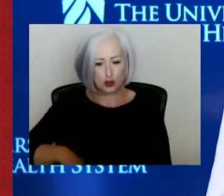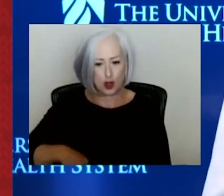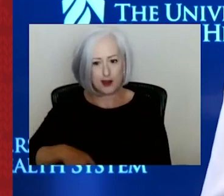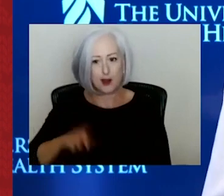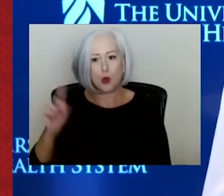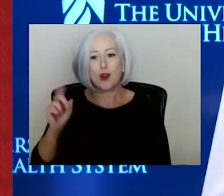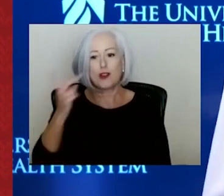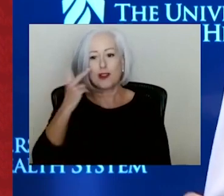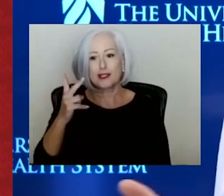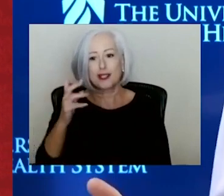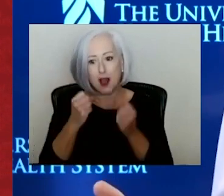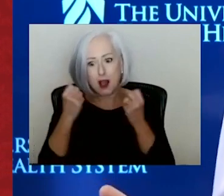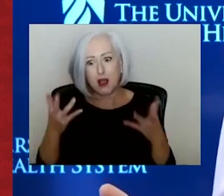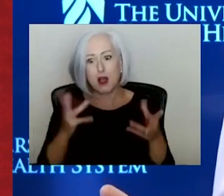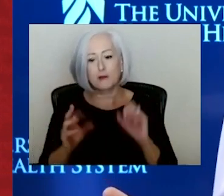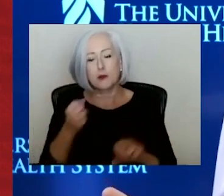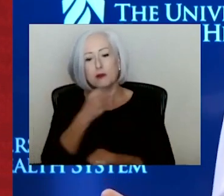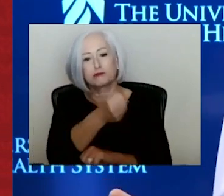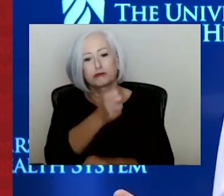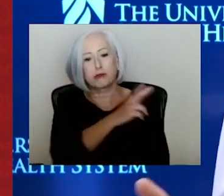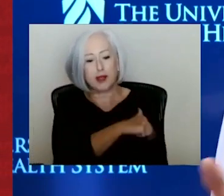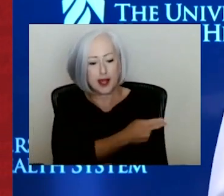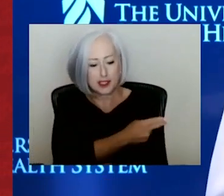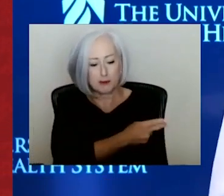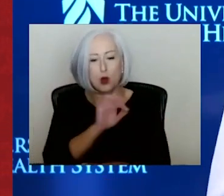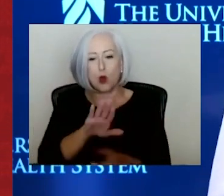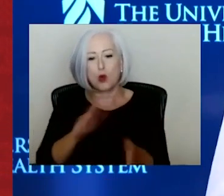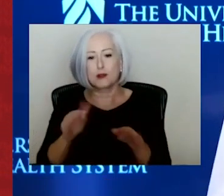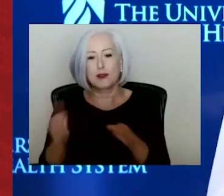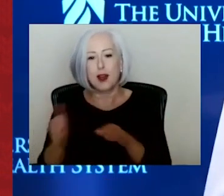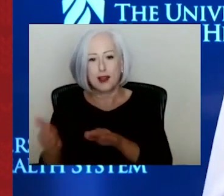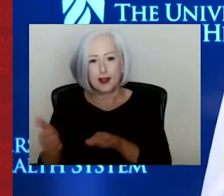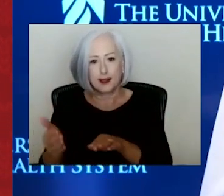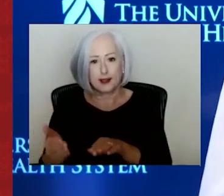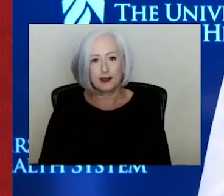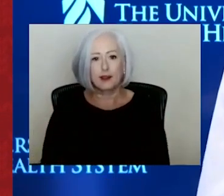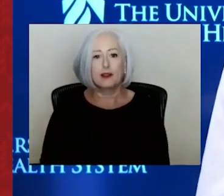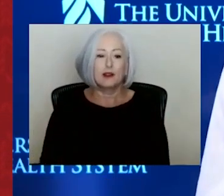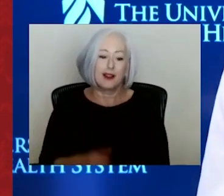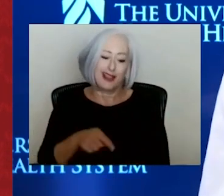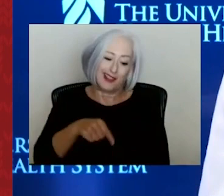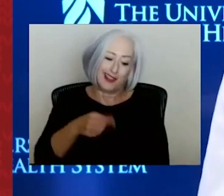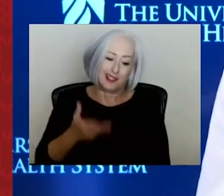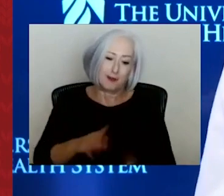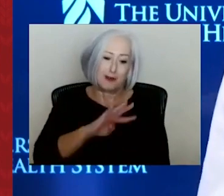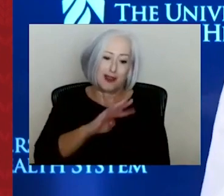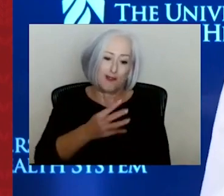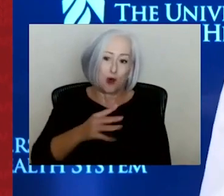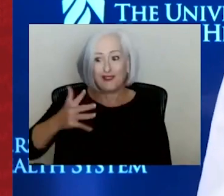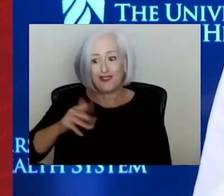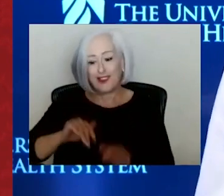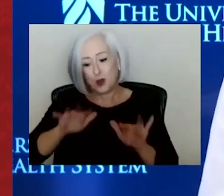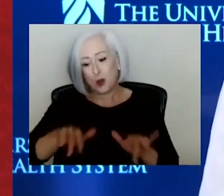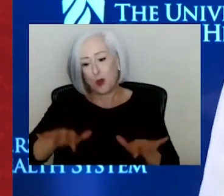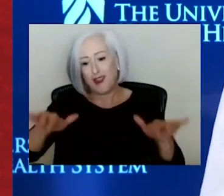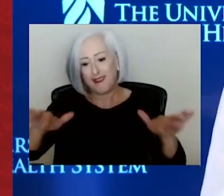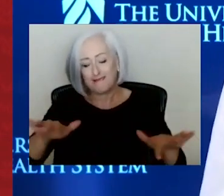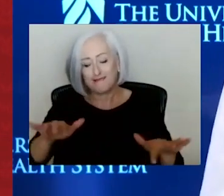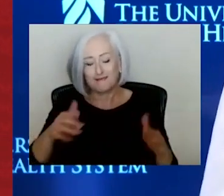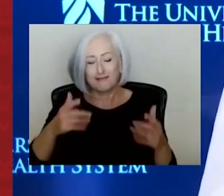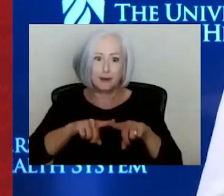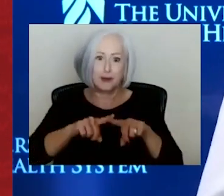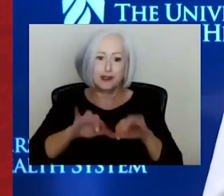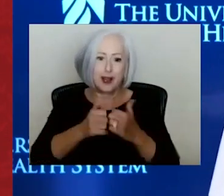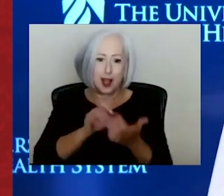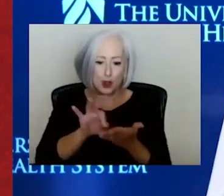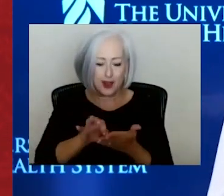becomes, how many, first of all, I think we've already had, this is probably our fourth or fifth wave, it depends on how you count. And then, so I think we're going to have, this is going to continue to roll